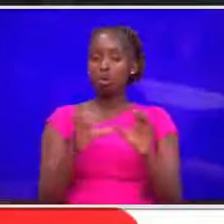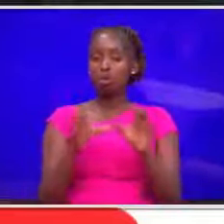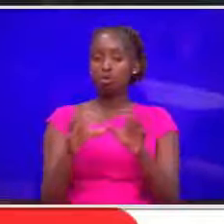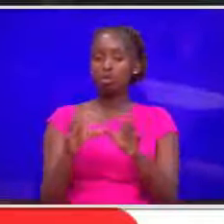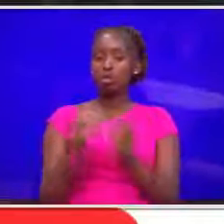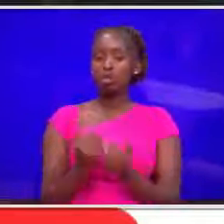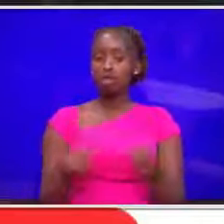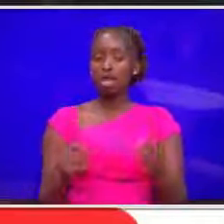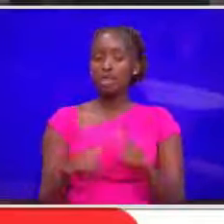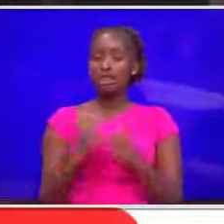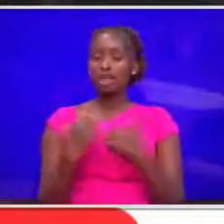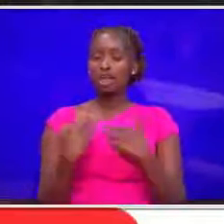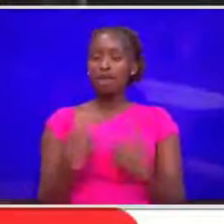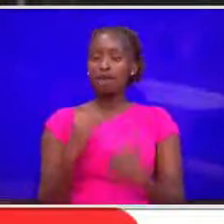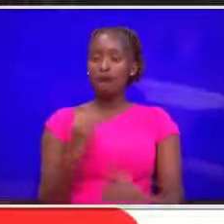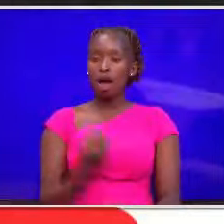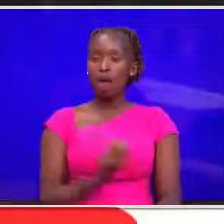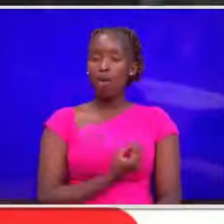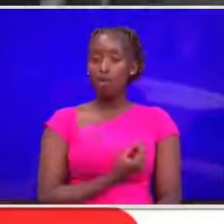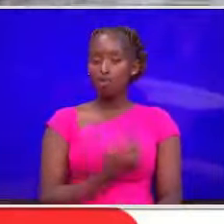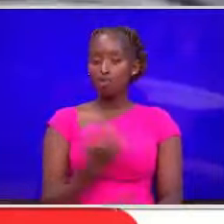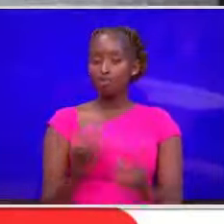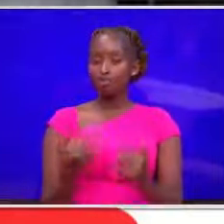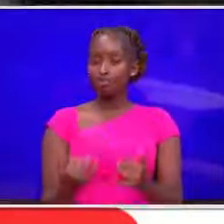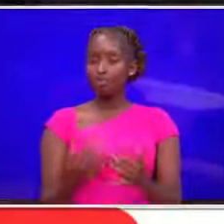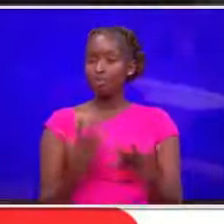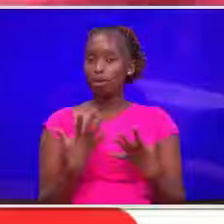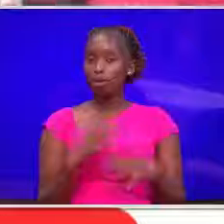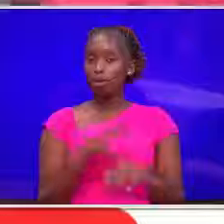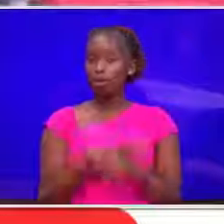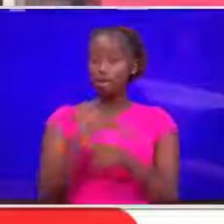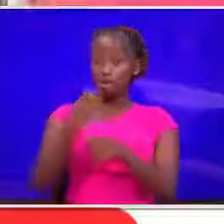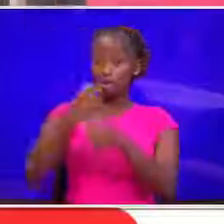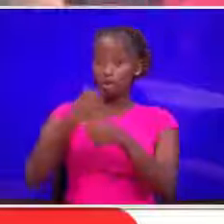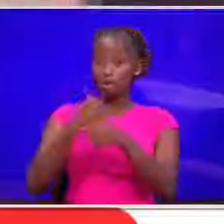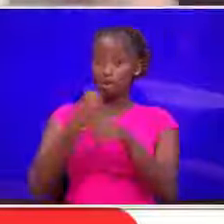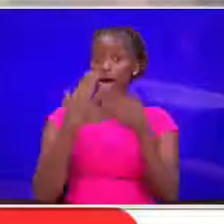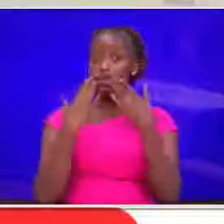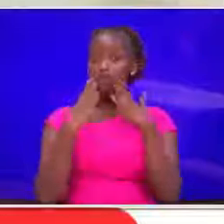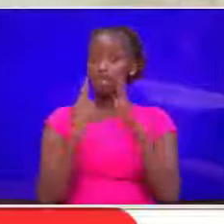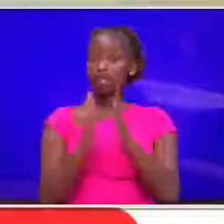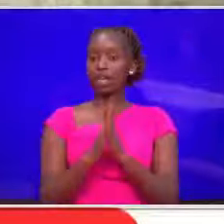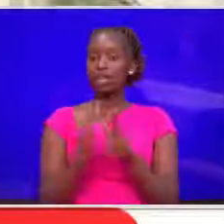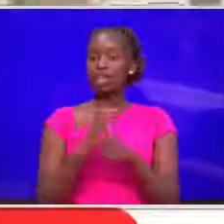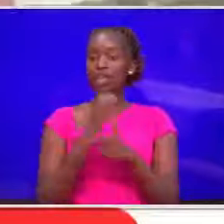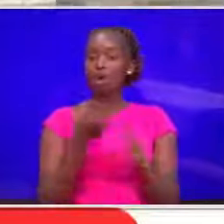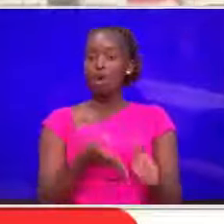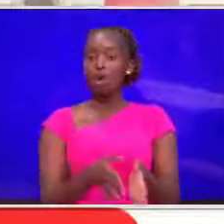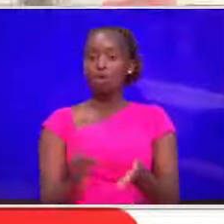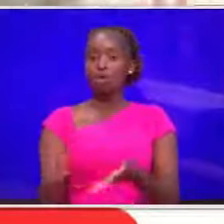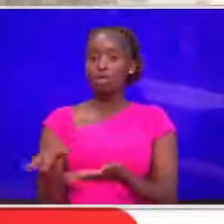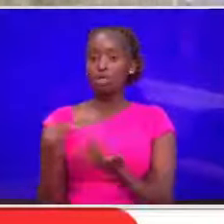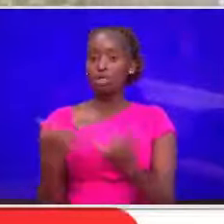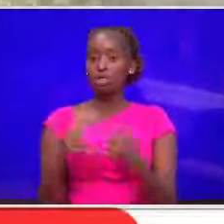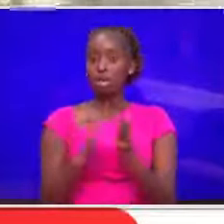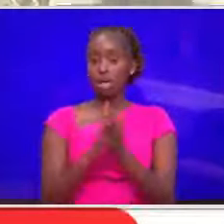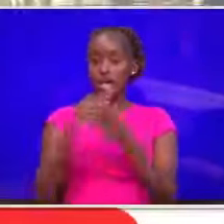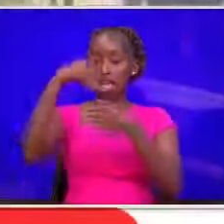that our guys, our young people can get jobs, our young people can get opportunities to invest in